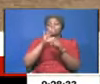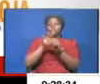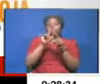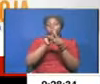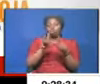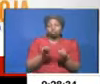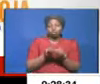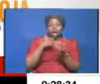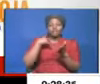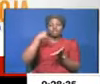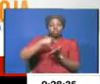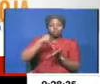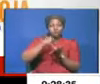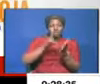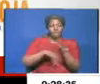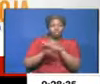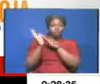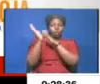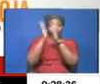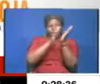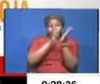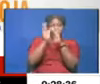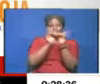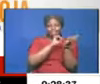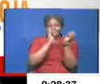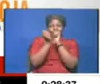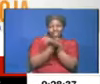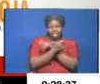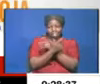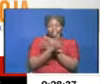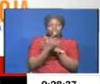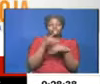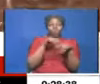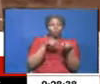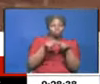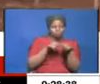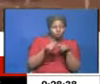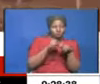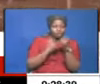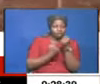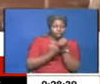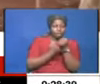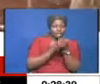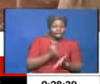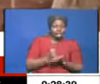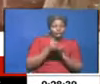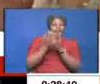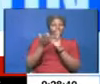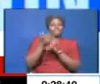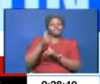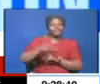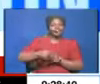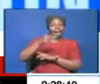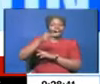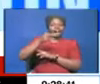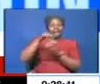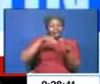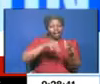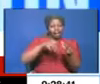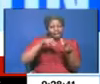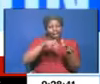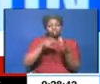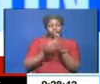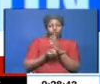factored in climate change adaptation and mitigation to support and help realize high agricultural productivity. We